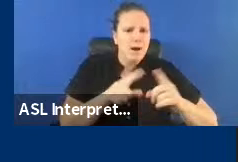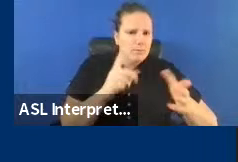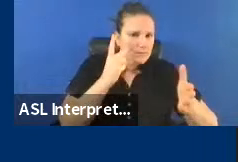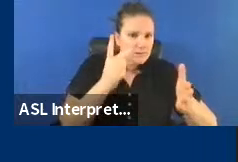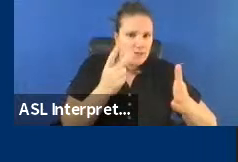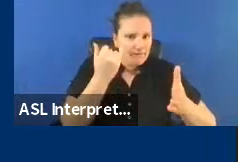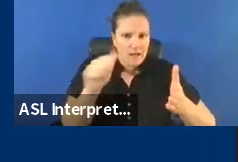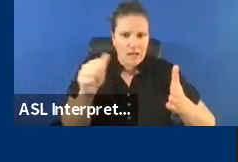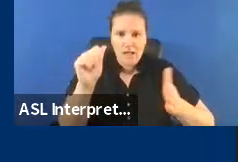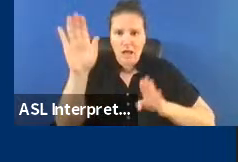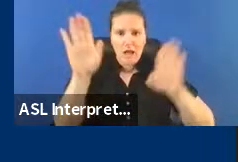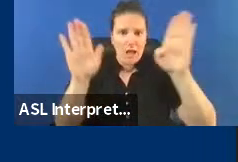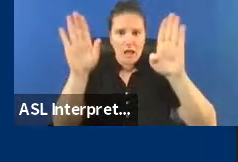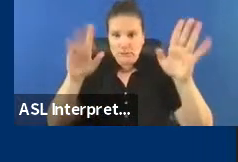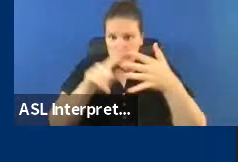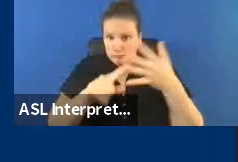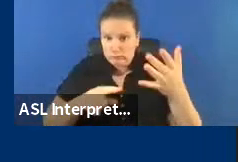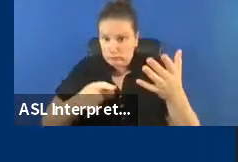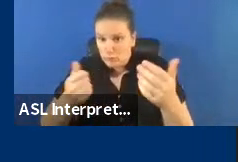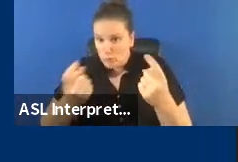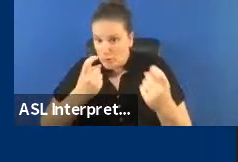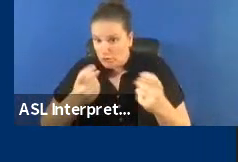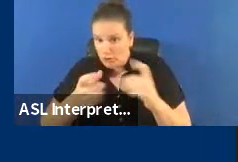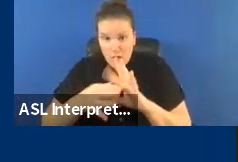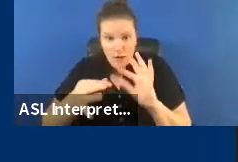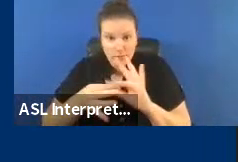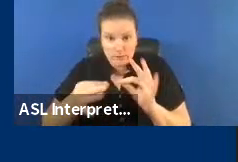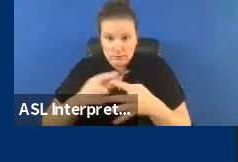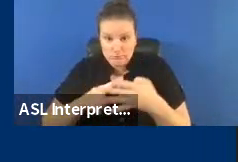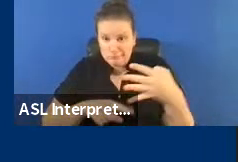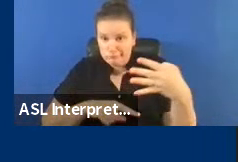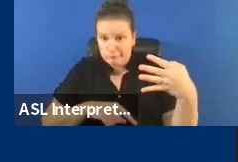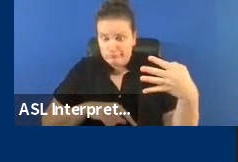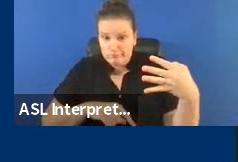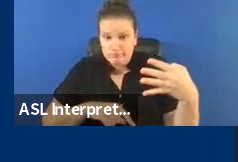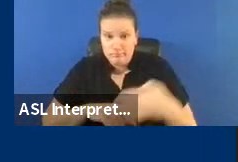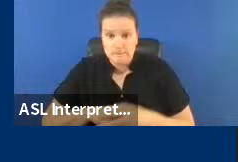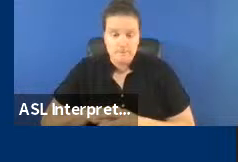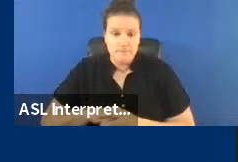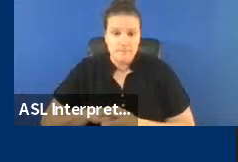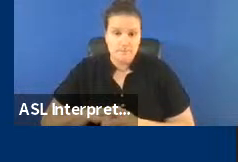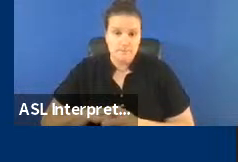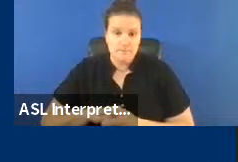hands that come up, if anybody has either a question or a comment in this section.